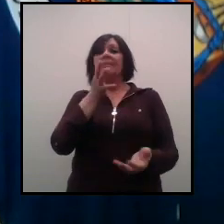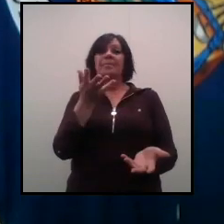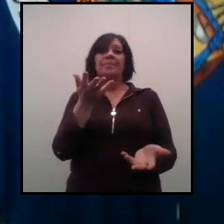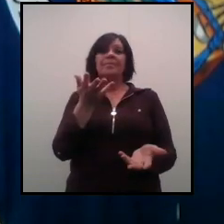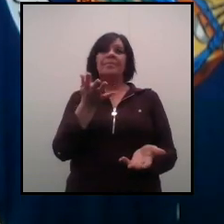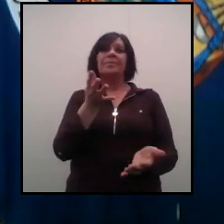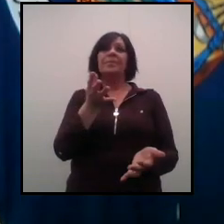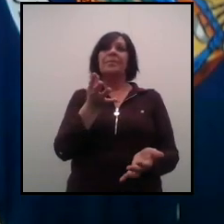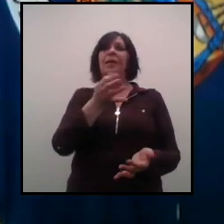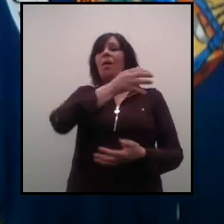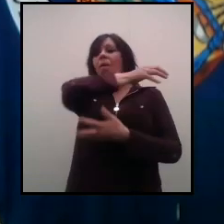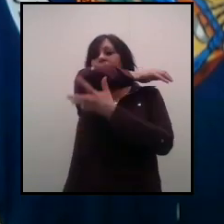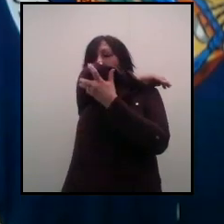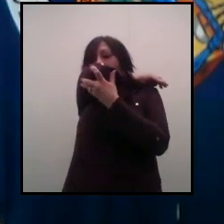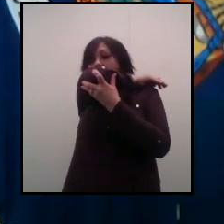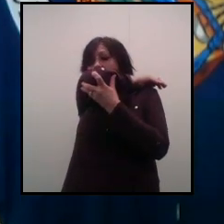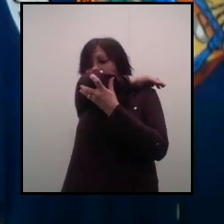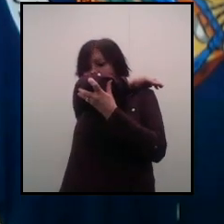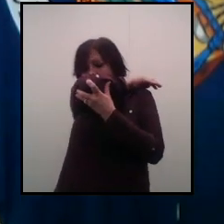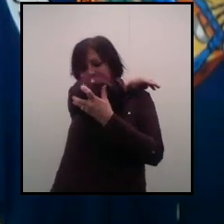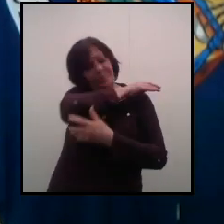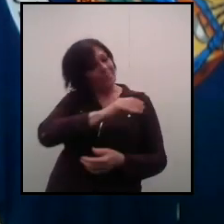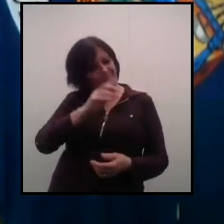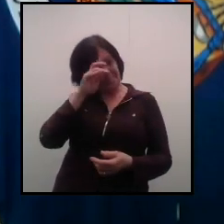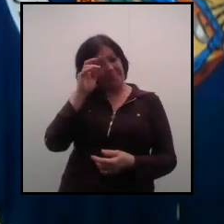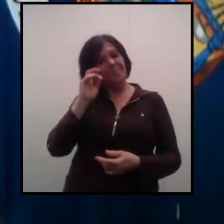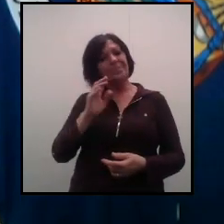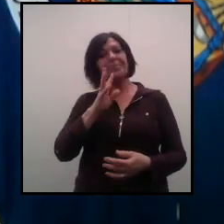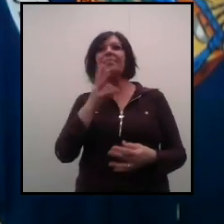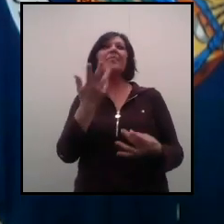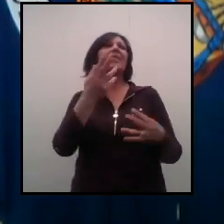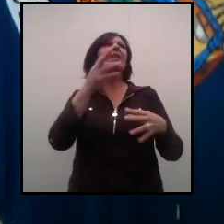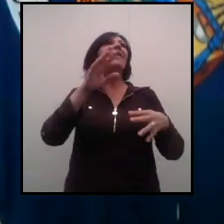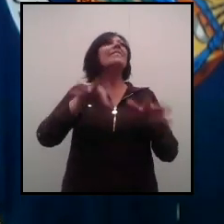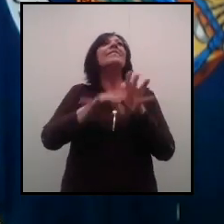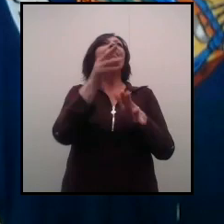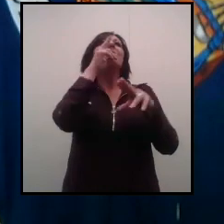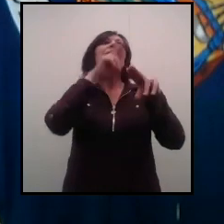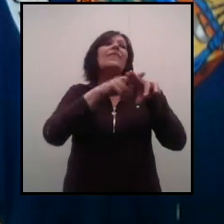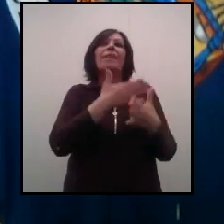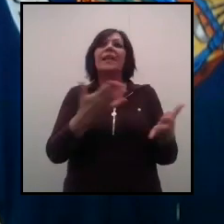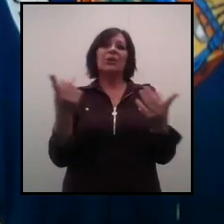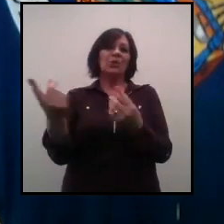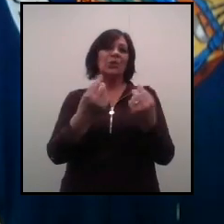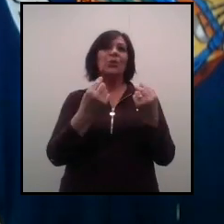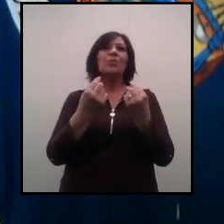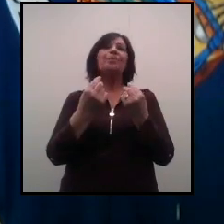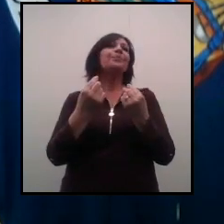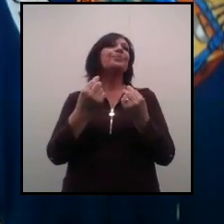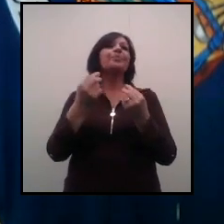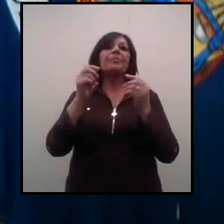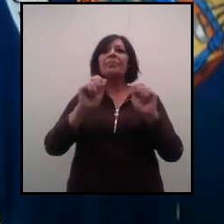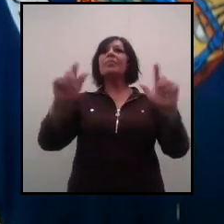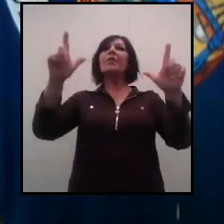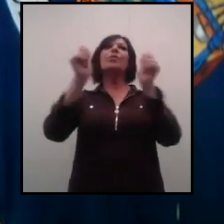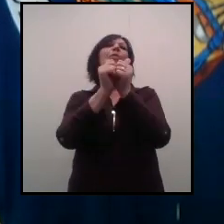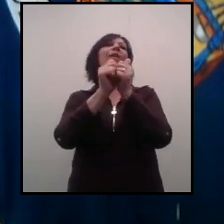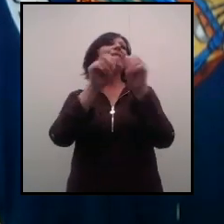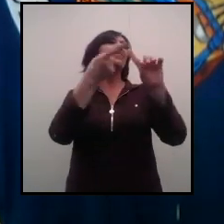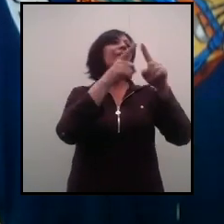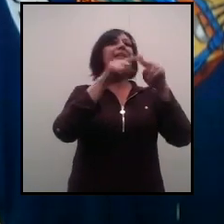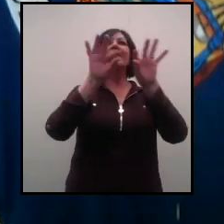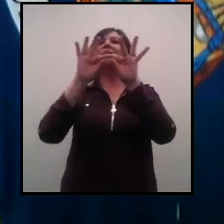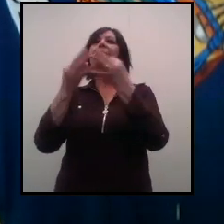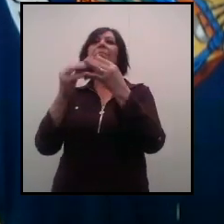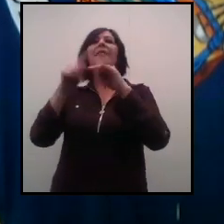thinking about fun things to do. Reaching out to other friends and families remotely is another option. But we